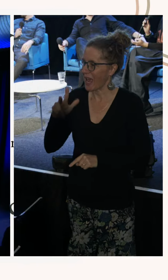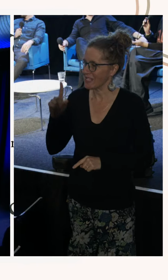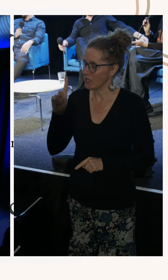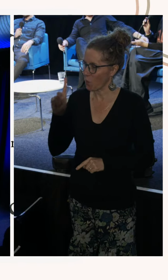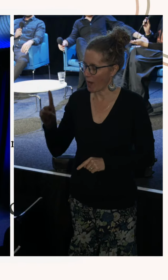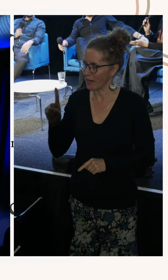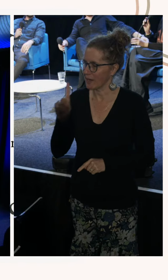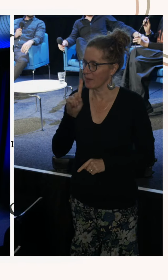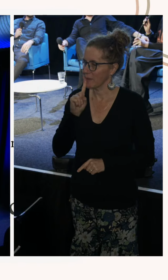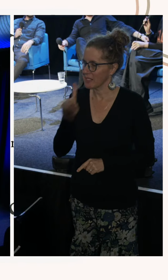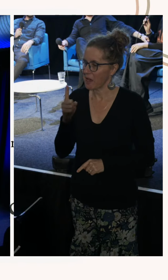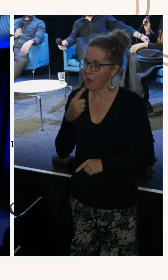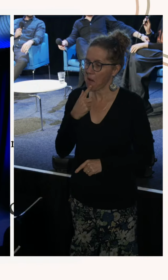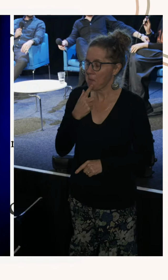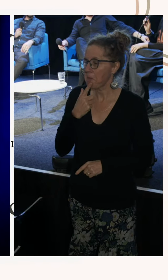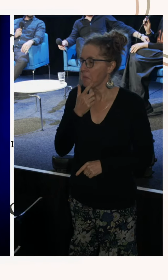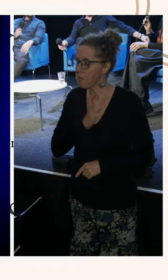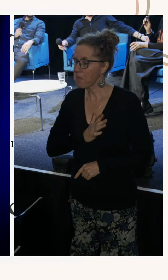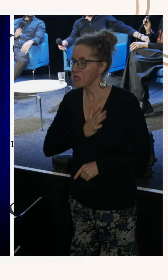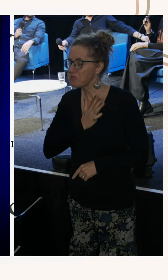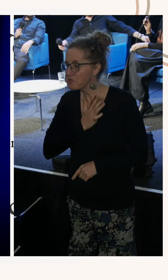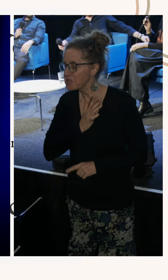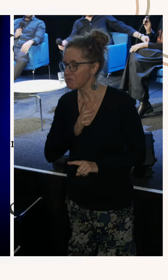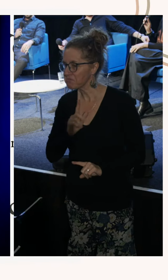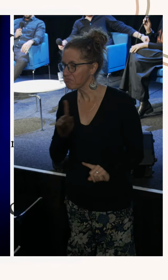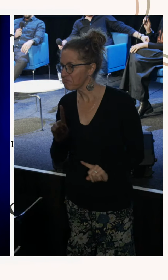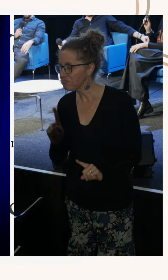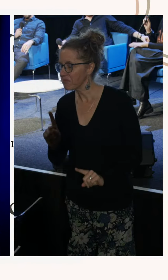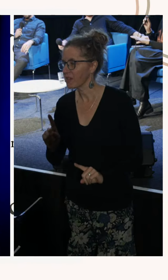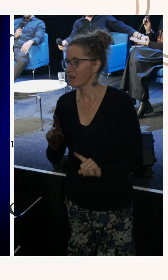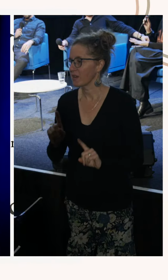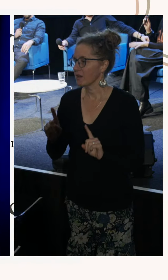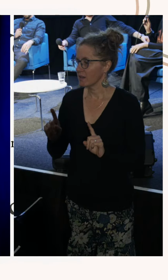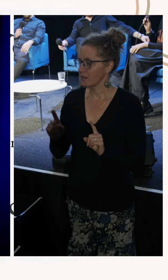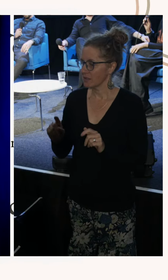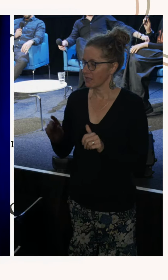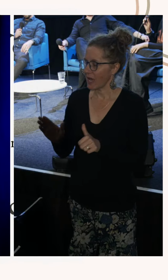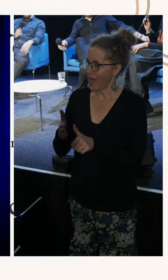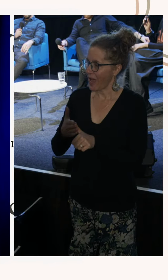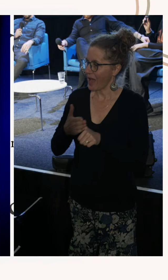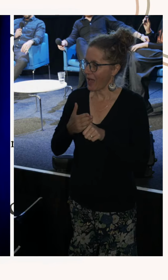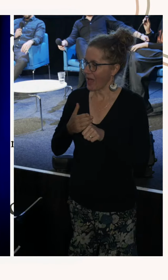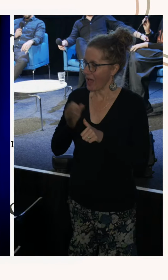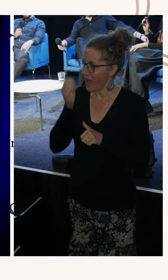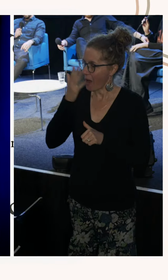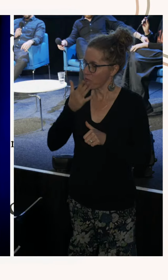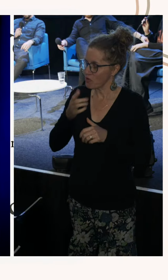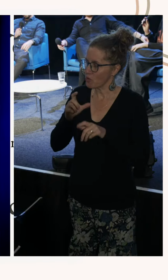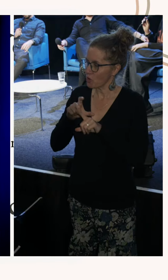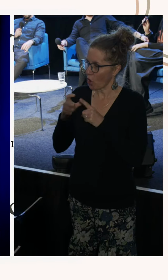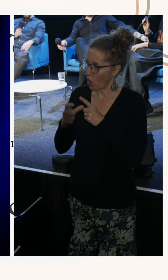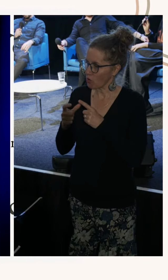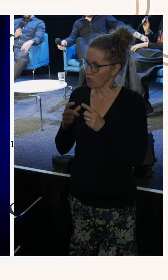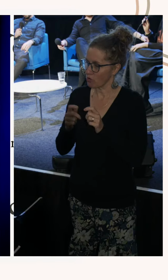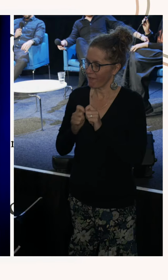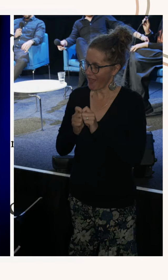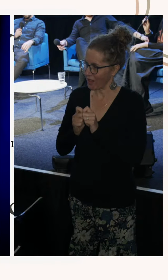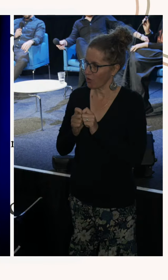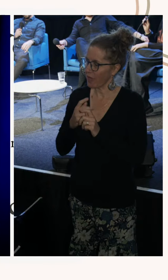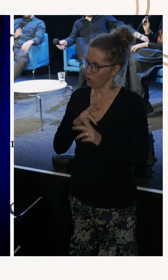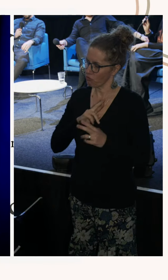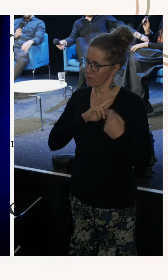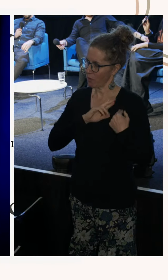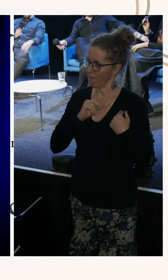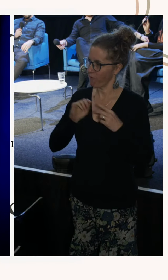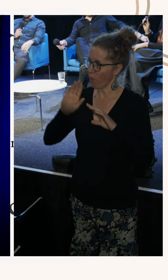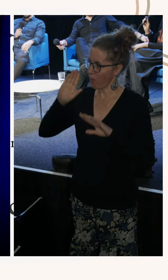suppose I'm curious. I think, you know, like, it's certainly an Aboriginal cultural value that you take responsibility for the past, but I think in the left that